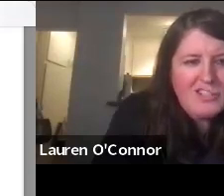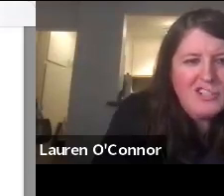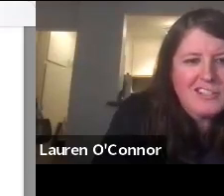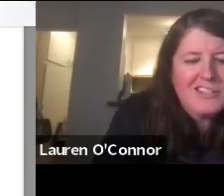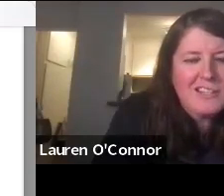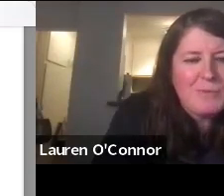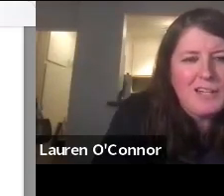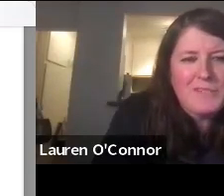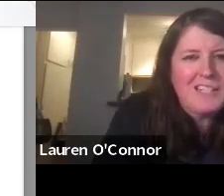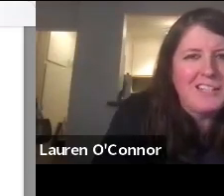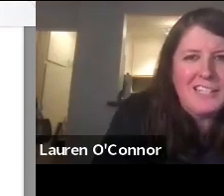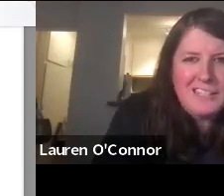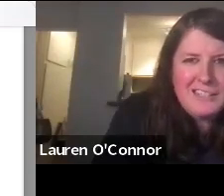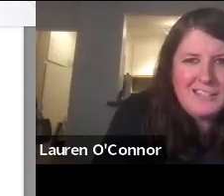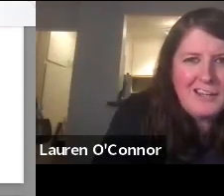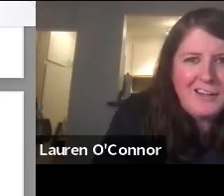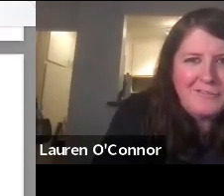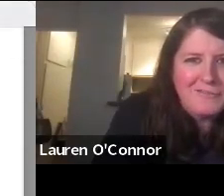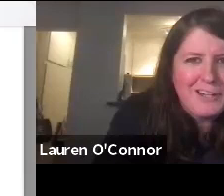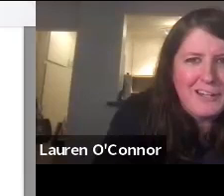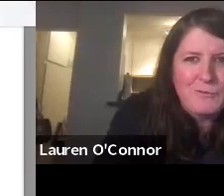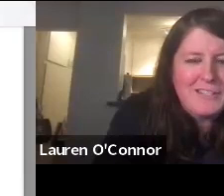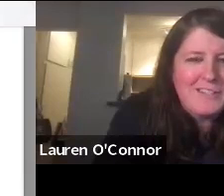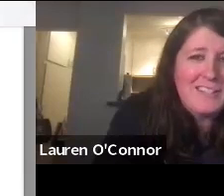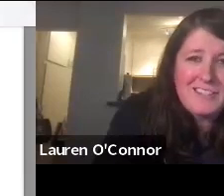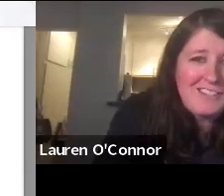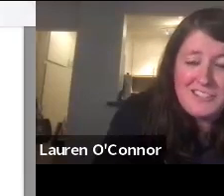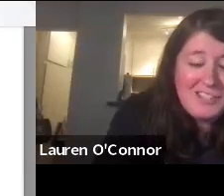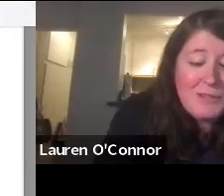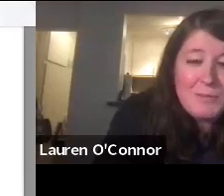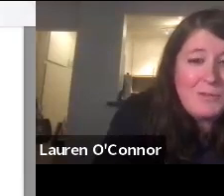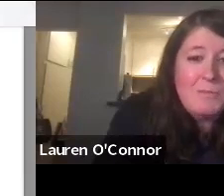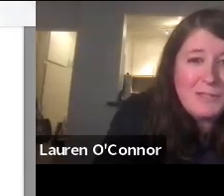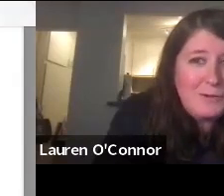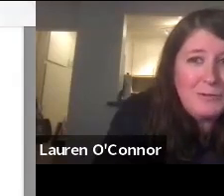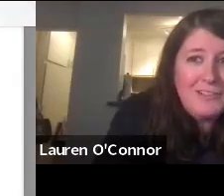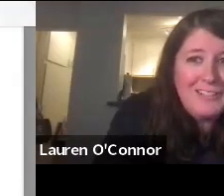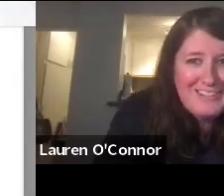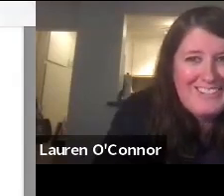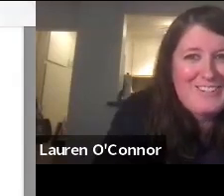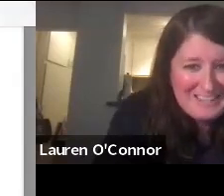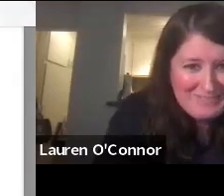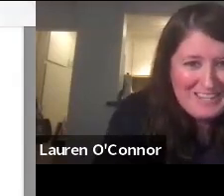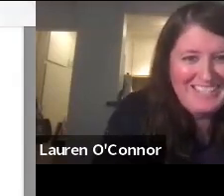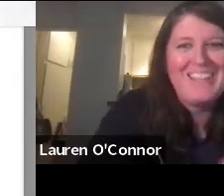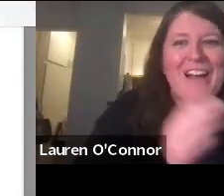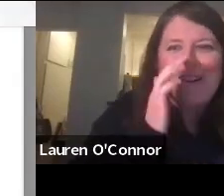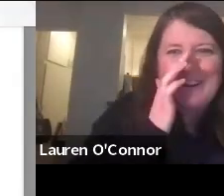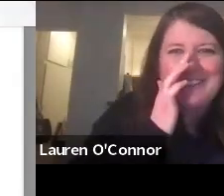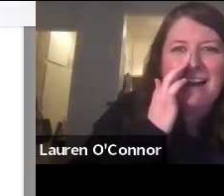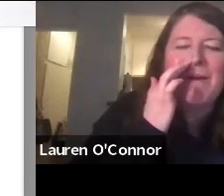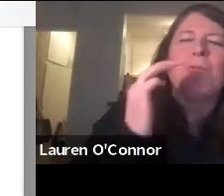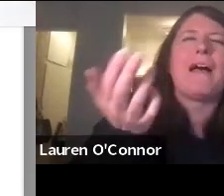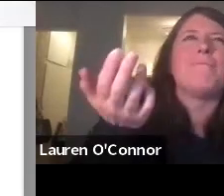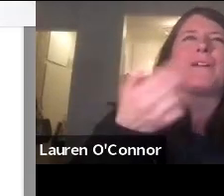And it becomes like a list of reasons that this is just going to be the most miserable Christmas of